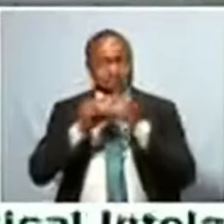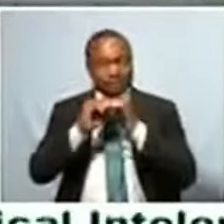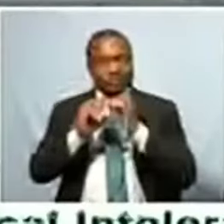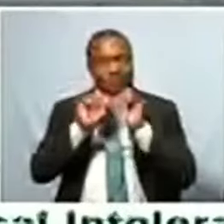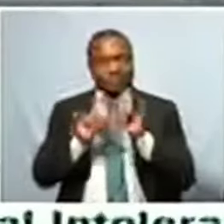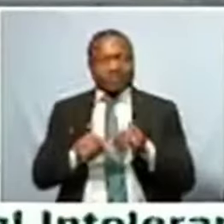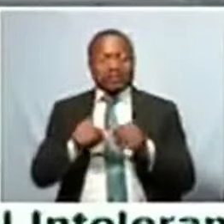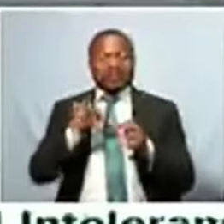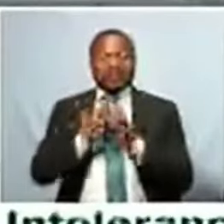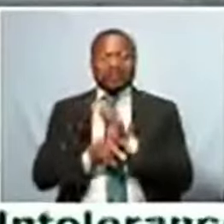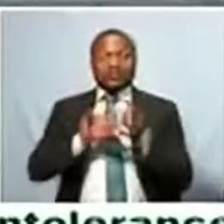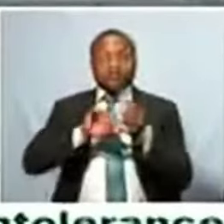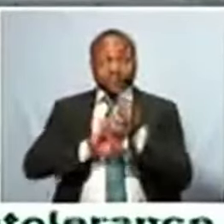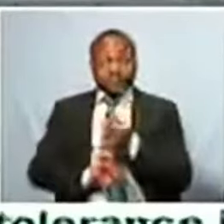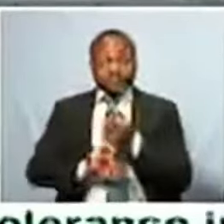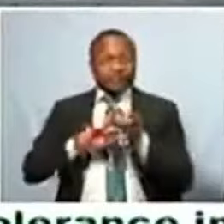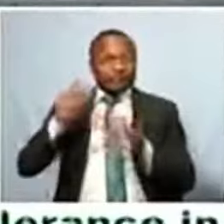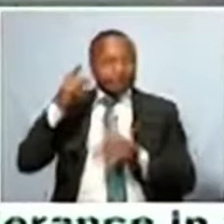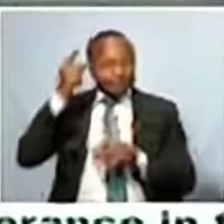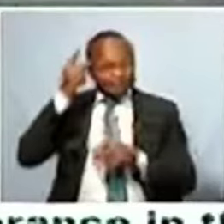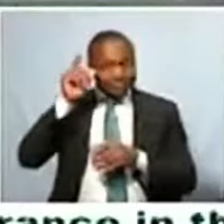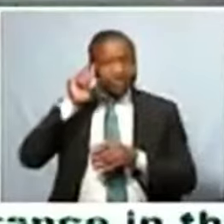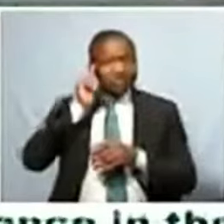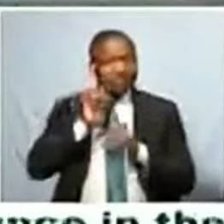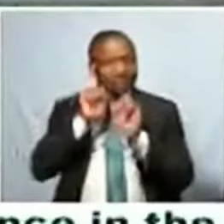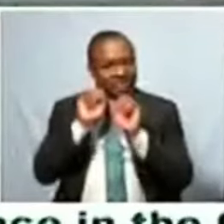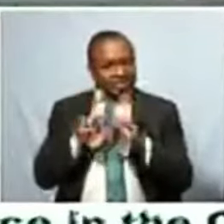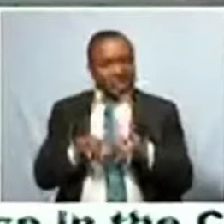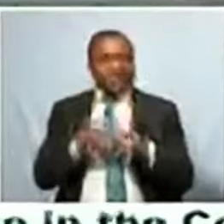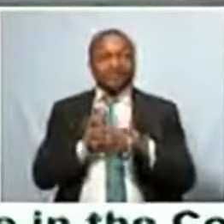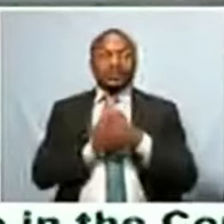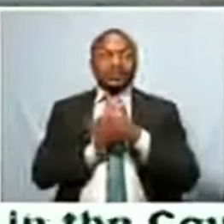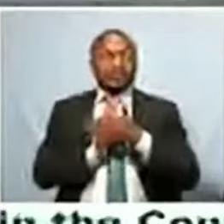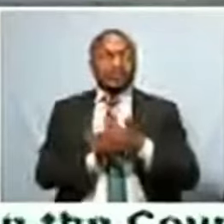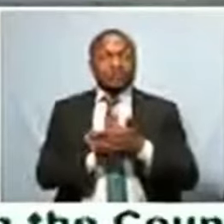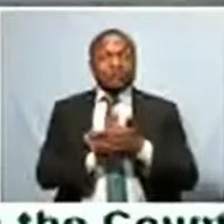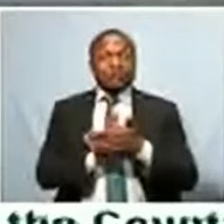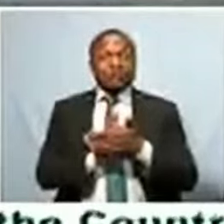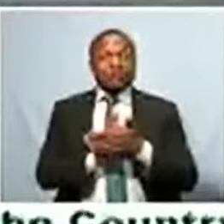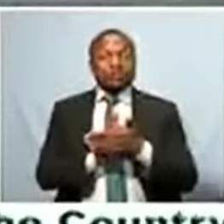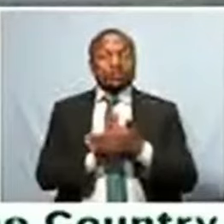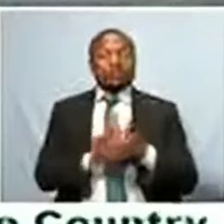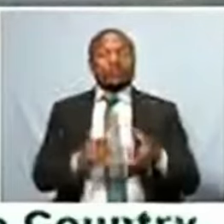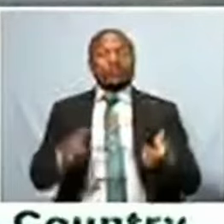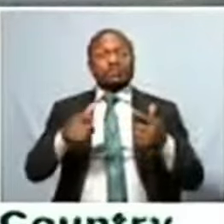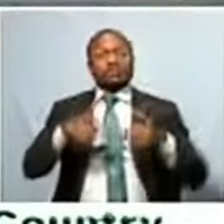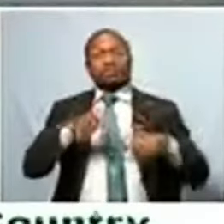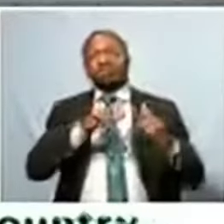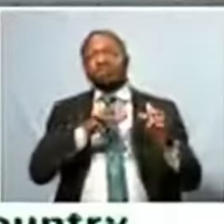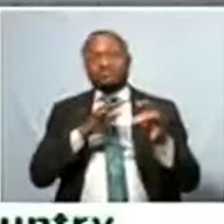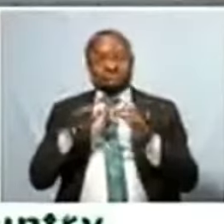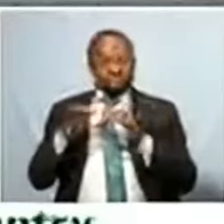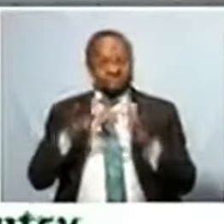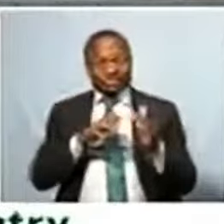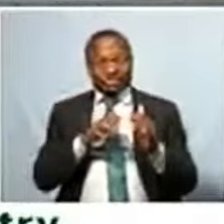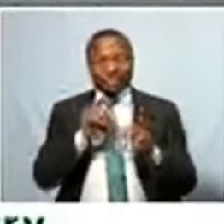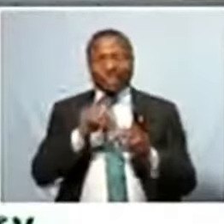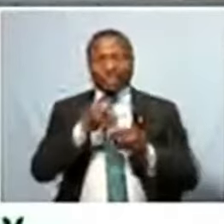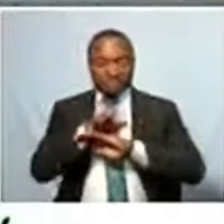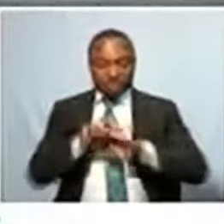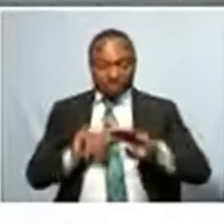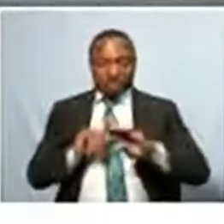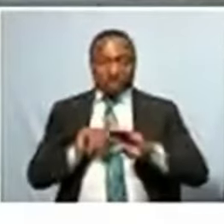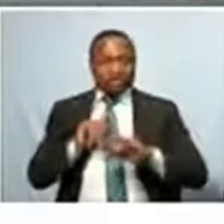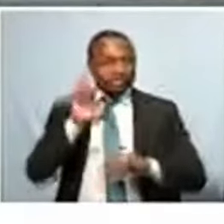cohesion. And political intolerance, Madam Speaker, can lead to civil strife. So, Madam Speaker, it is a core